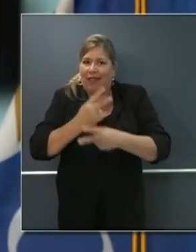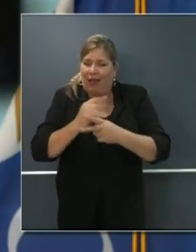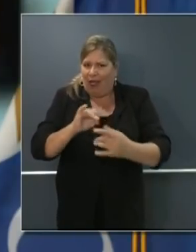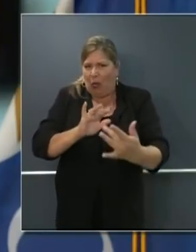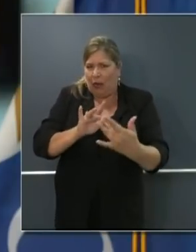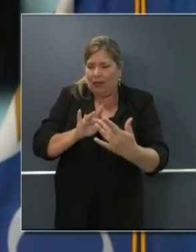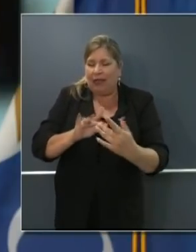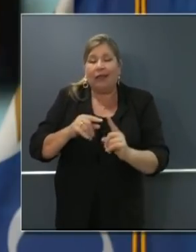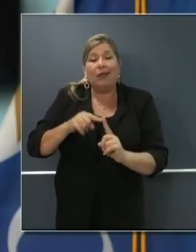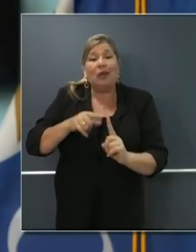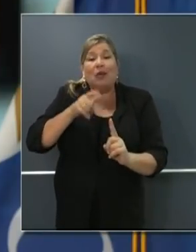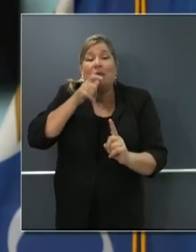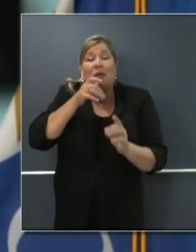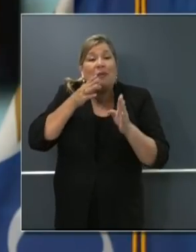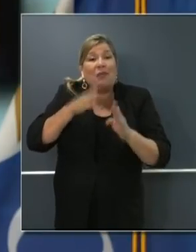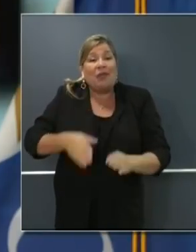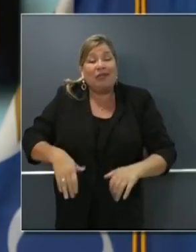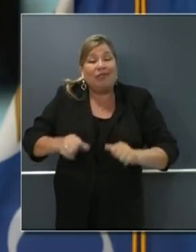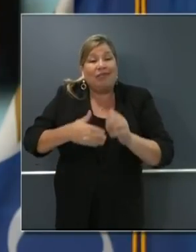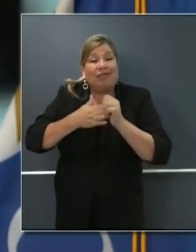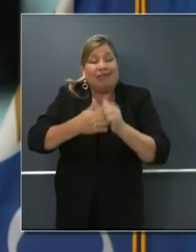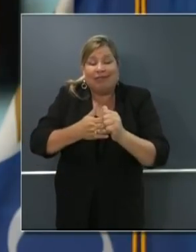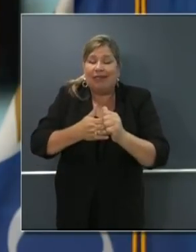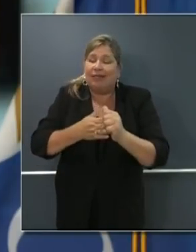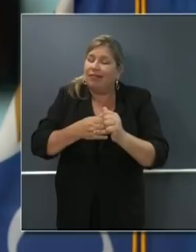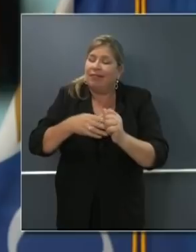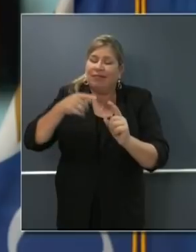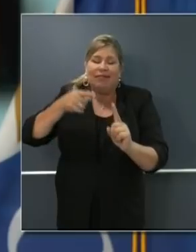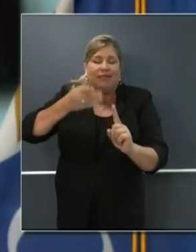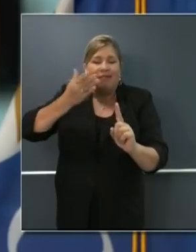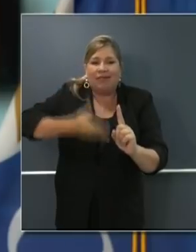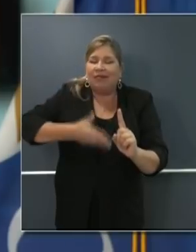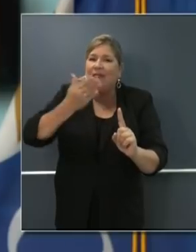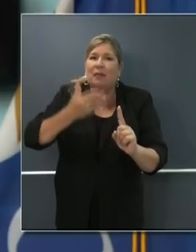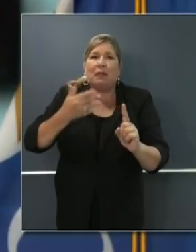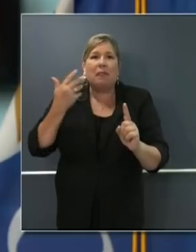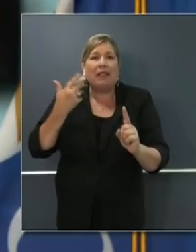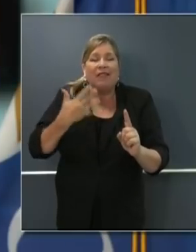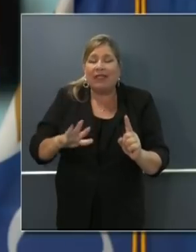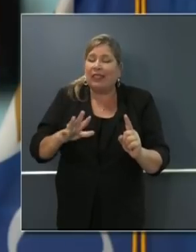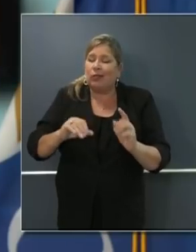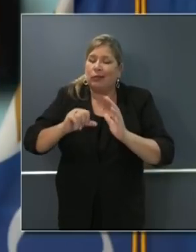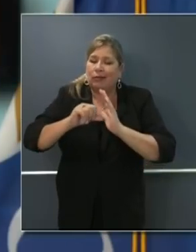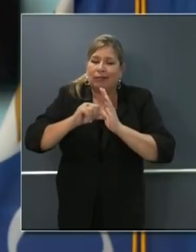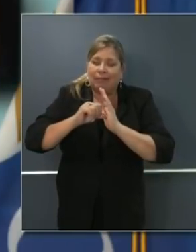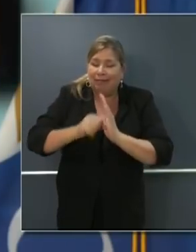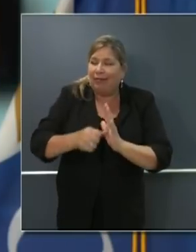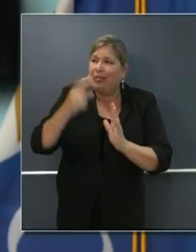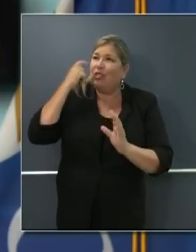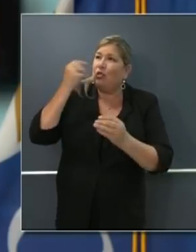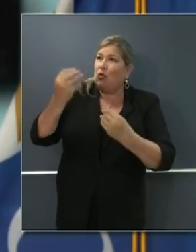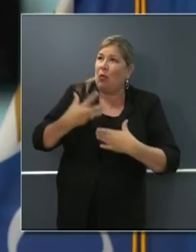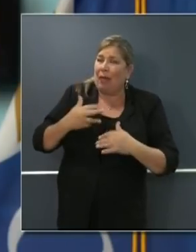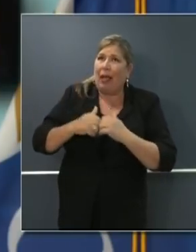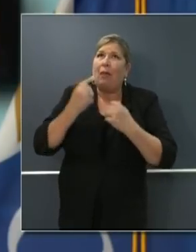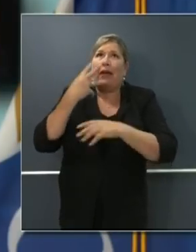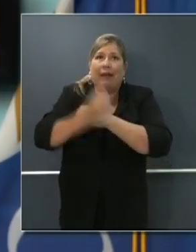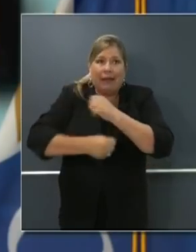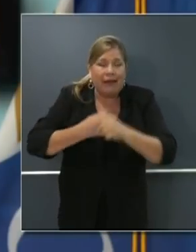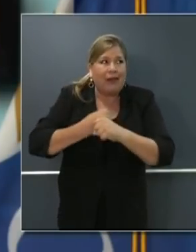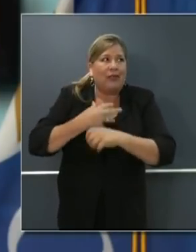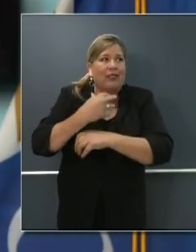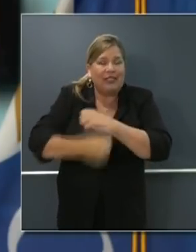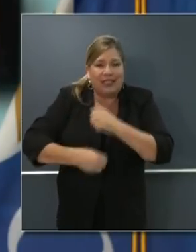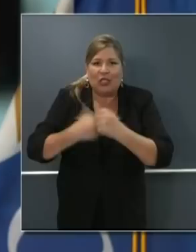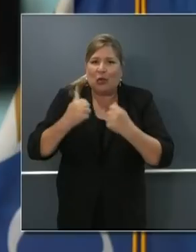She made a point earlier that I'll repeat yet again, how many years this has been in the making and how wonderful